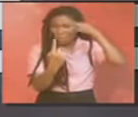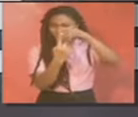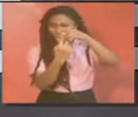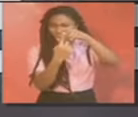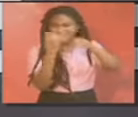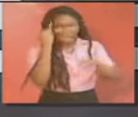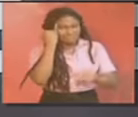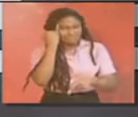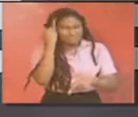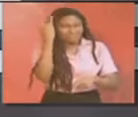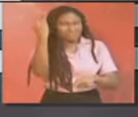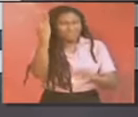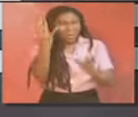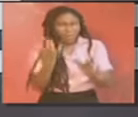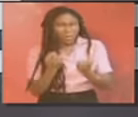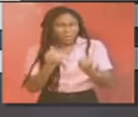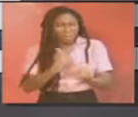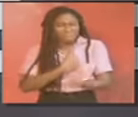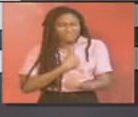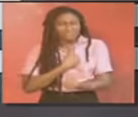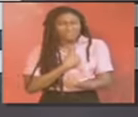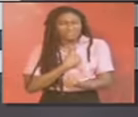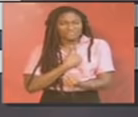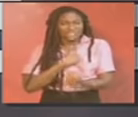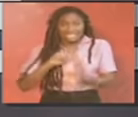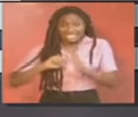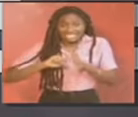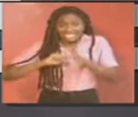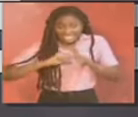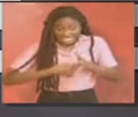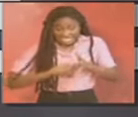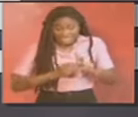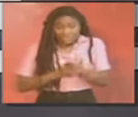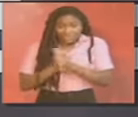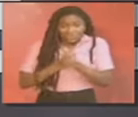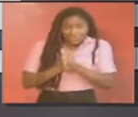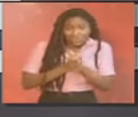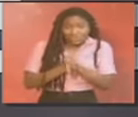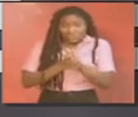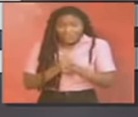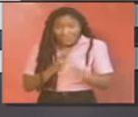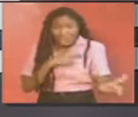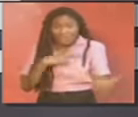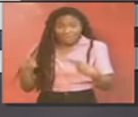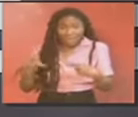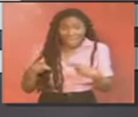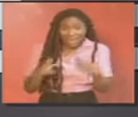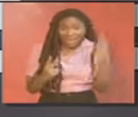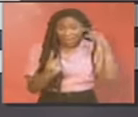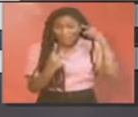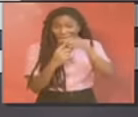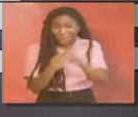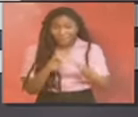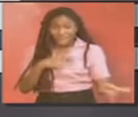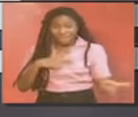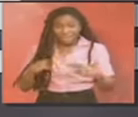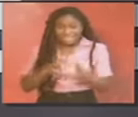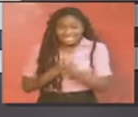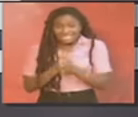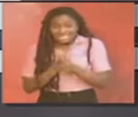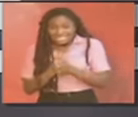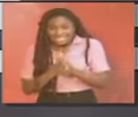can start off quite determined, quite focused, but somewhere in the journey we become